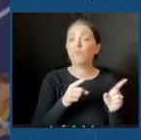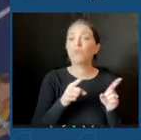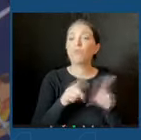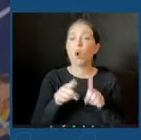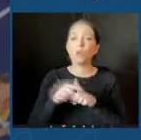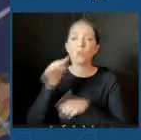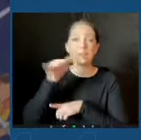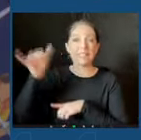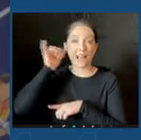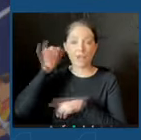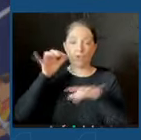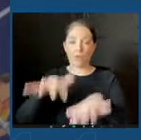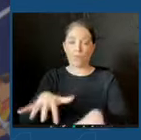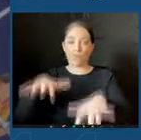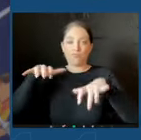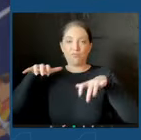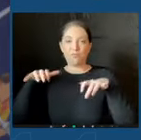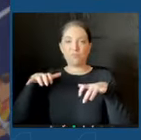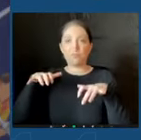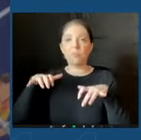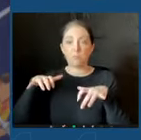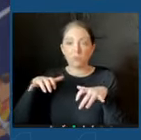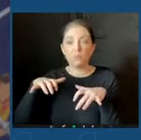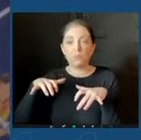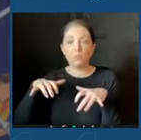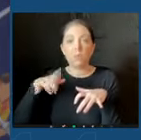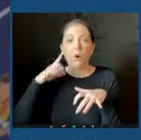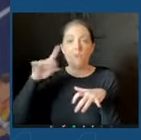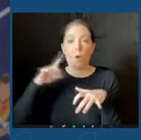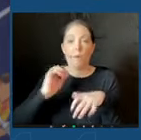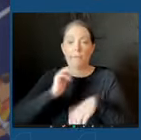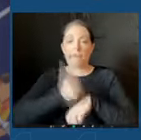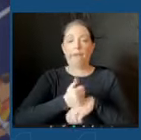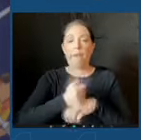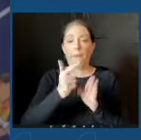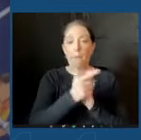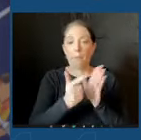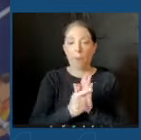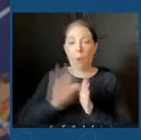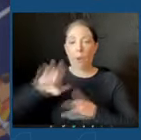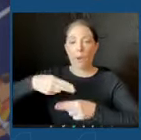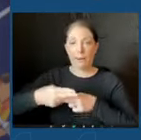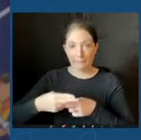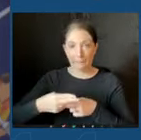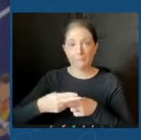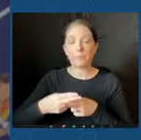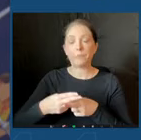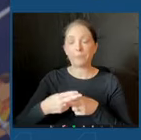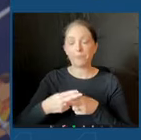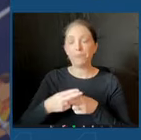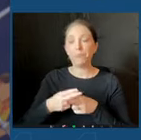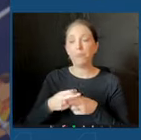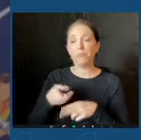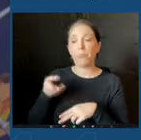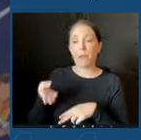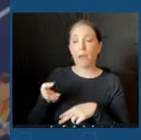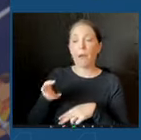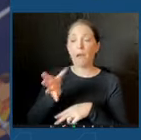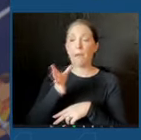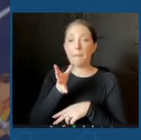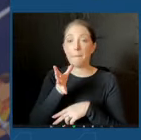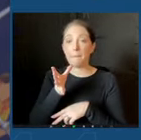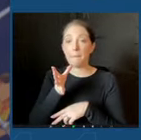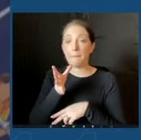signing to enshrine a law that has her name, and I'll explain what that is in a second, also was the parents of their